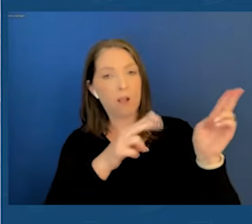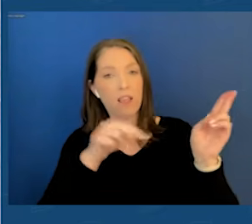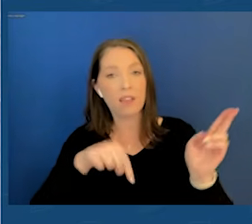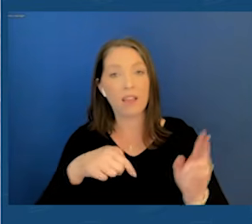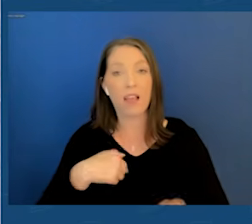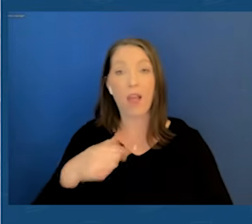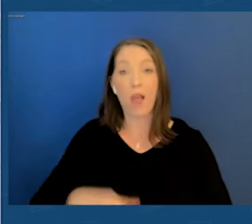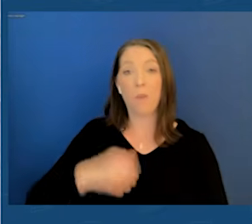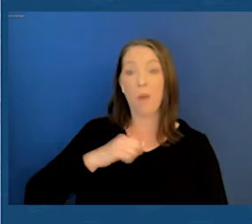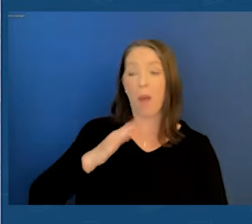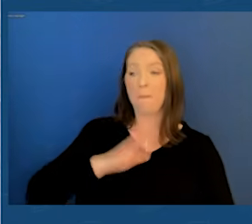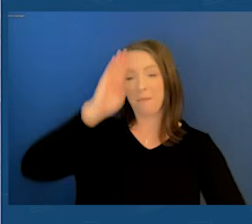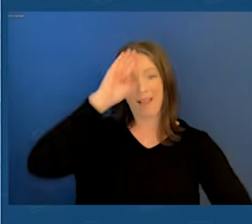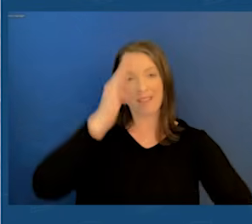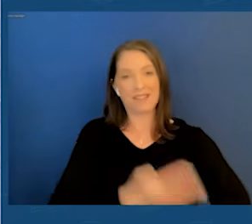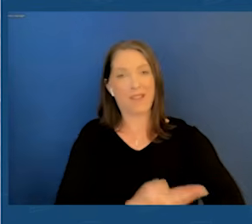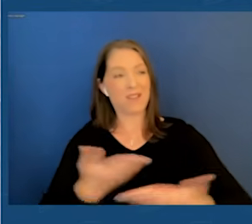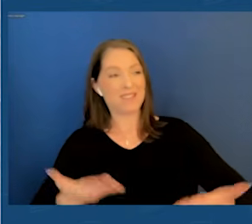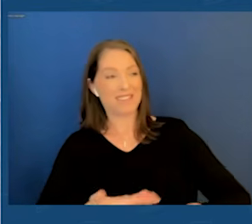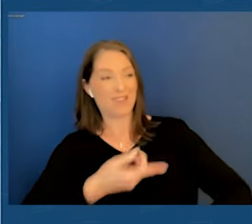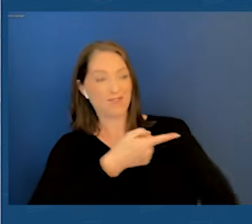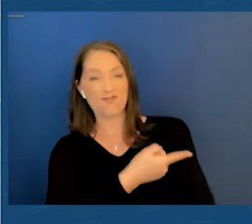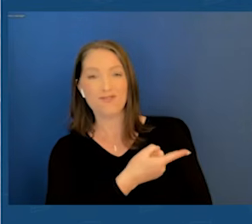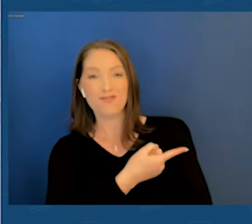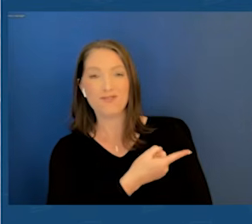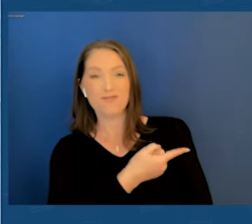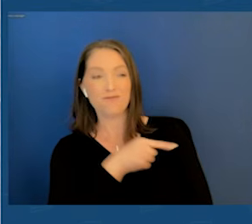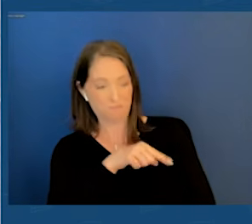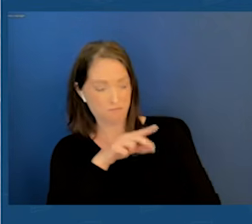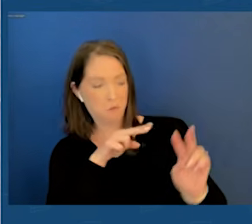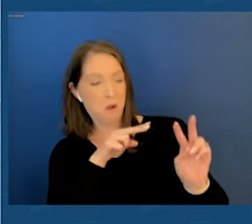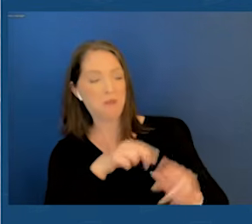in the audience watching this.